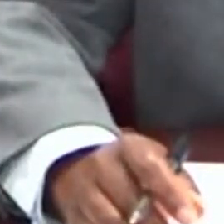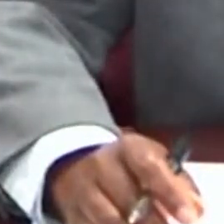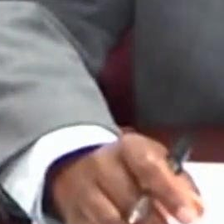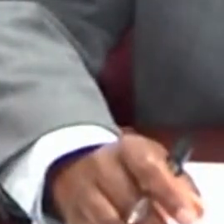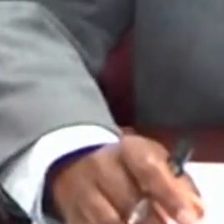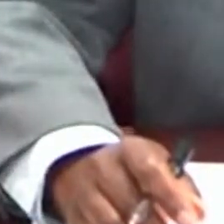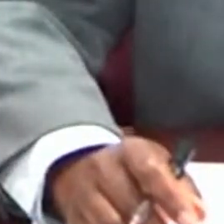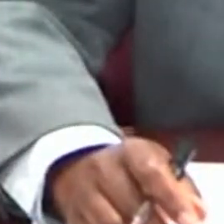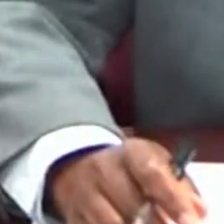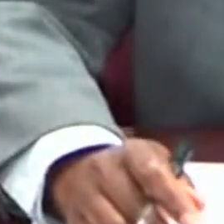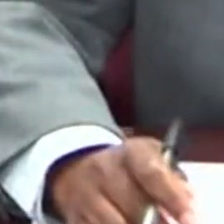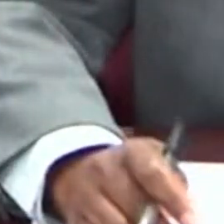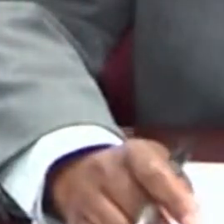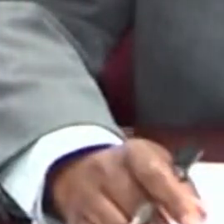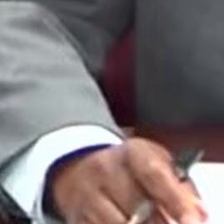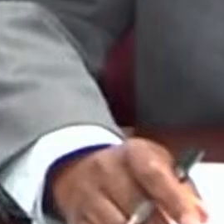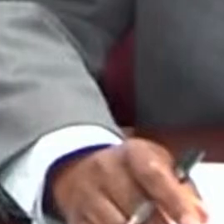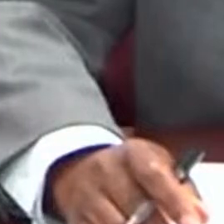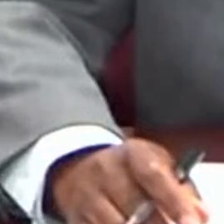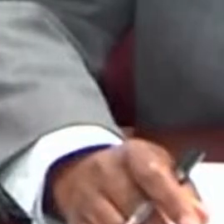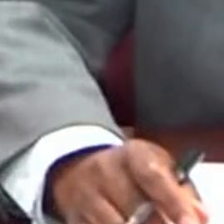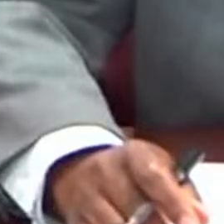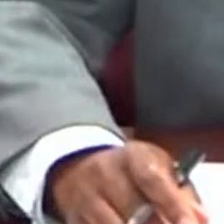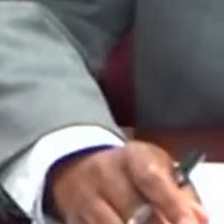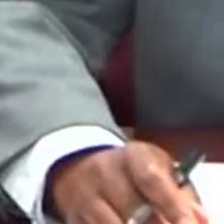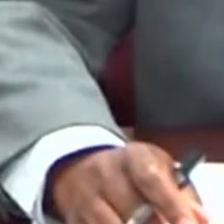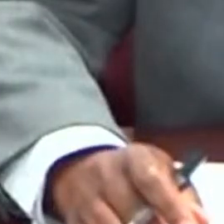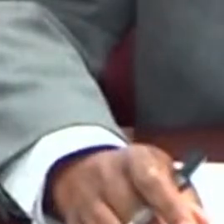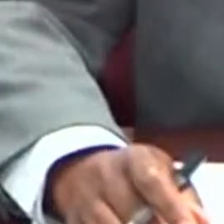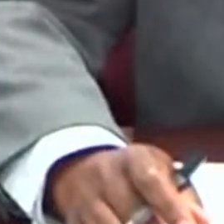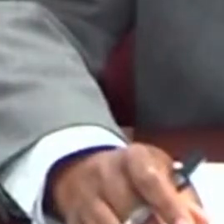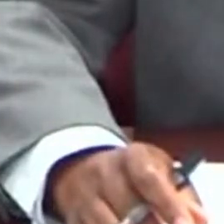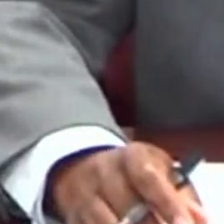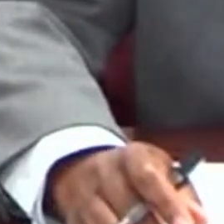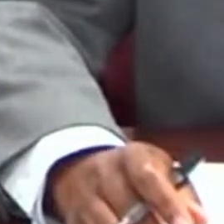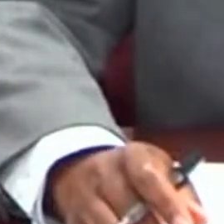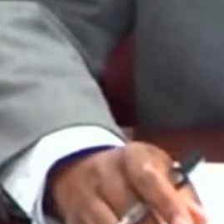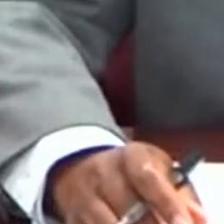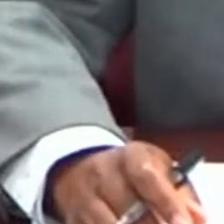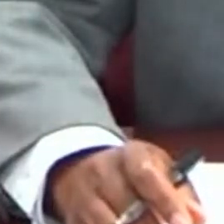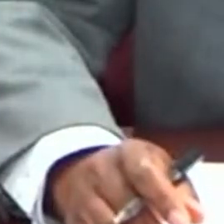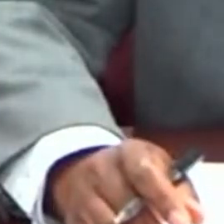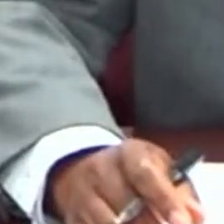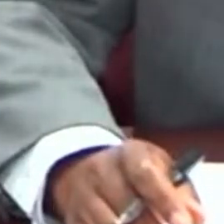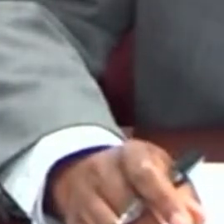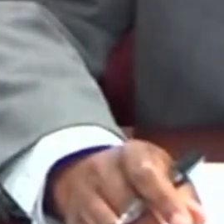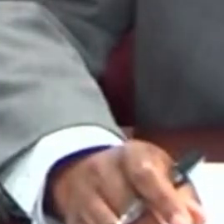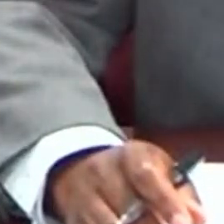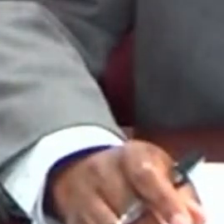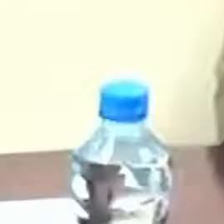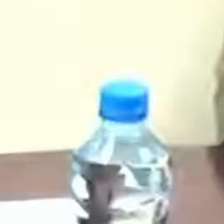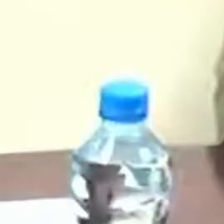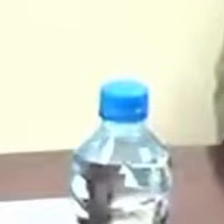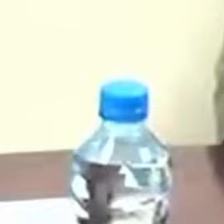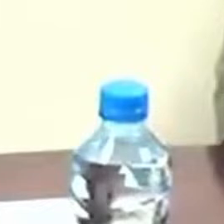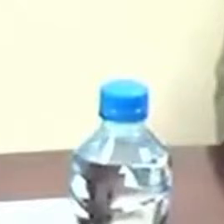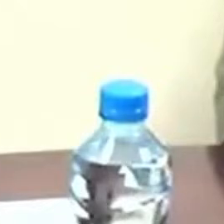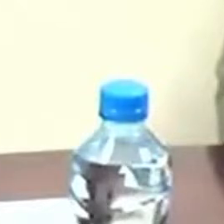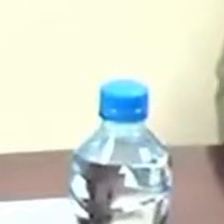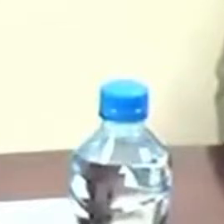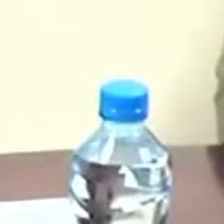question. The question by Honorable Sialuvalo on the $45.5 million that we are going